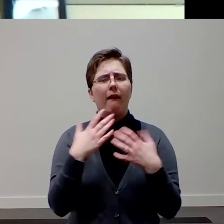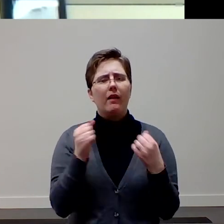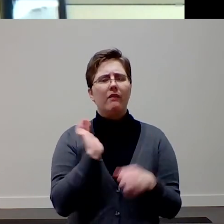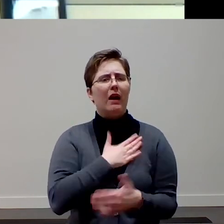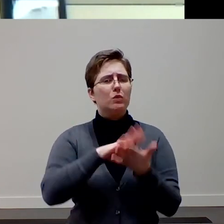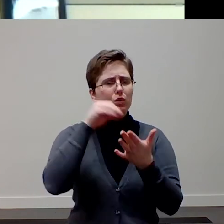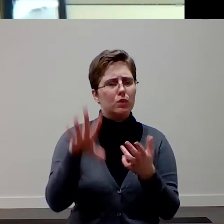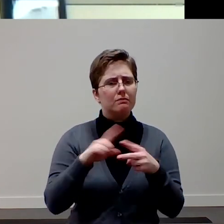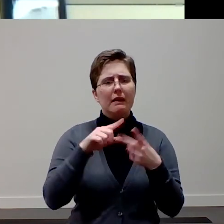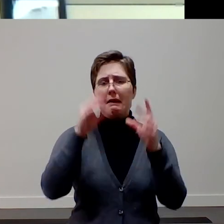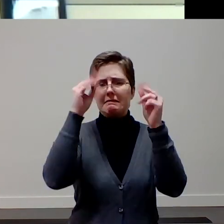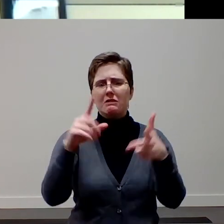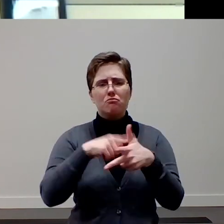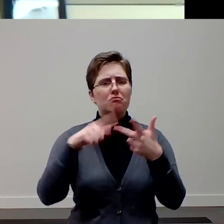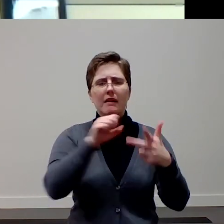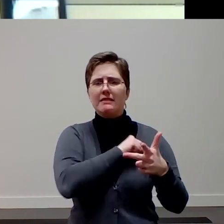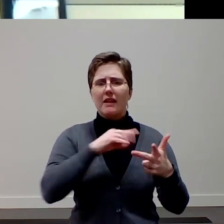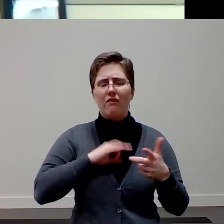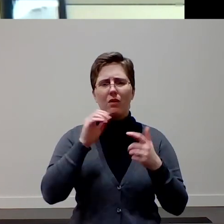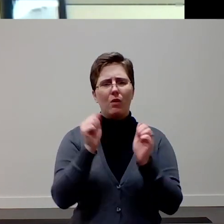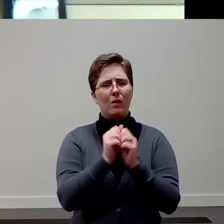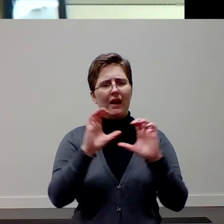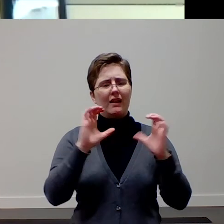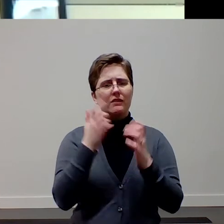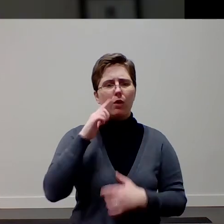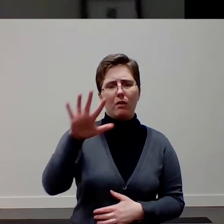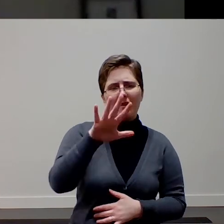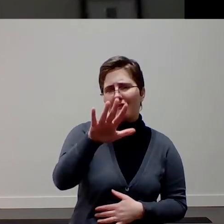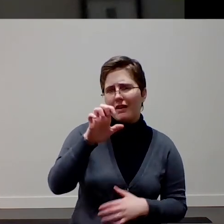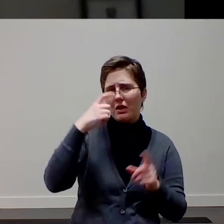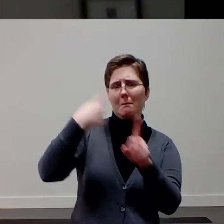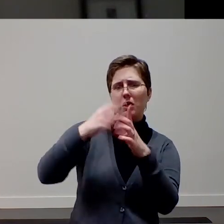biennium budget. And that would be all. Thank you.